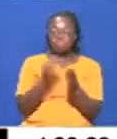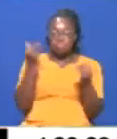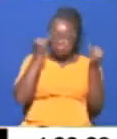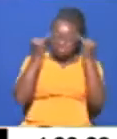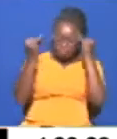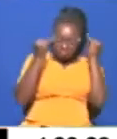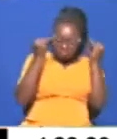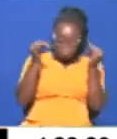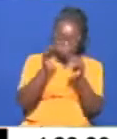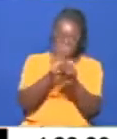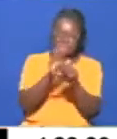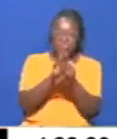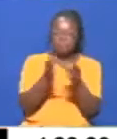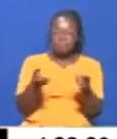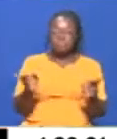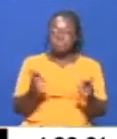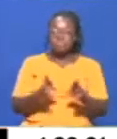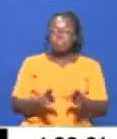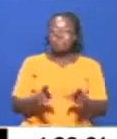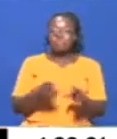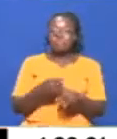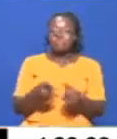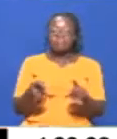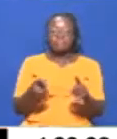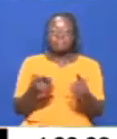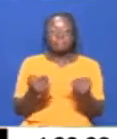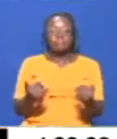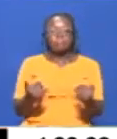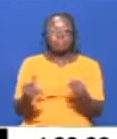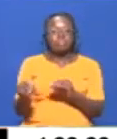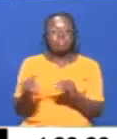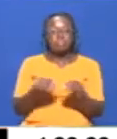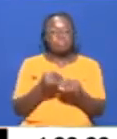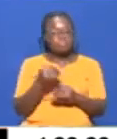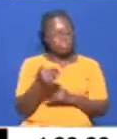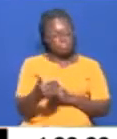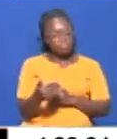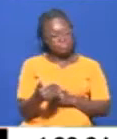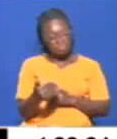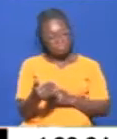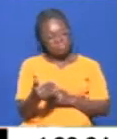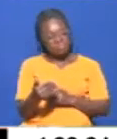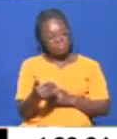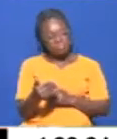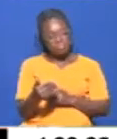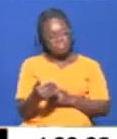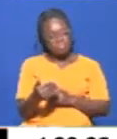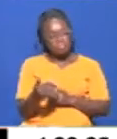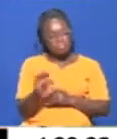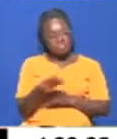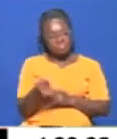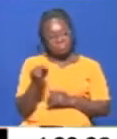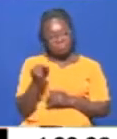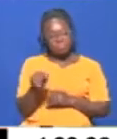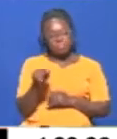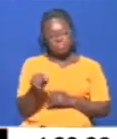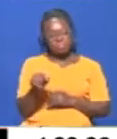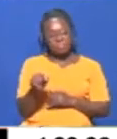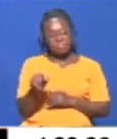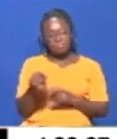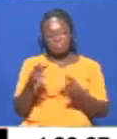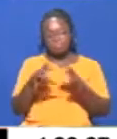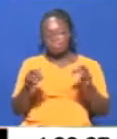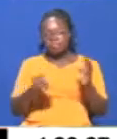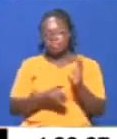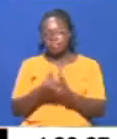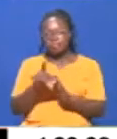a lot has happened, but we really want now to move forward in this area with research and development,